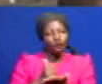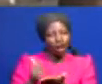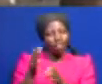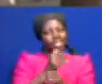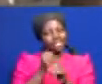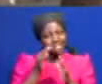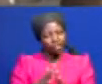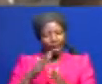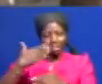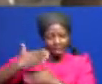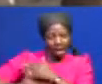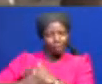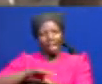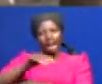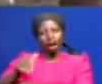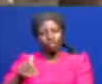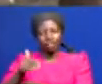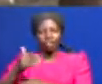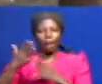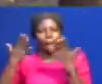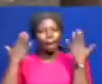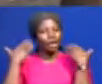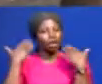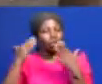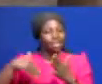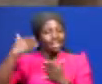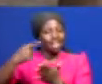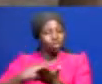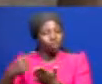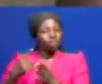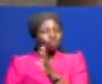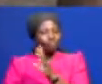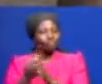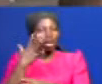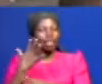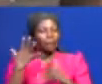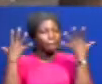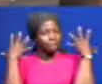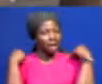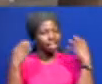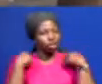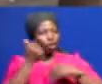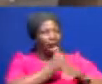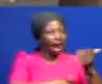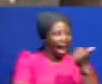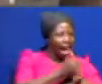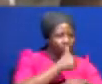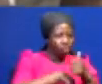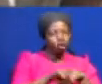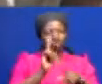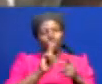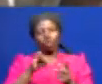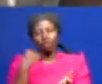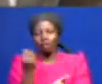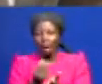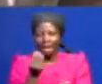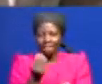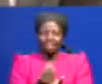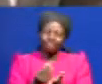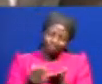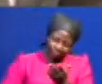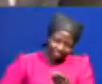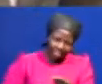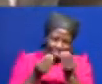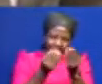neighboring county of Meru next week to come up with practical interventions to put money into the pockets of